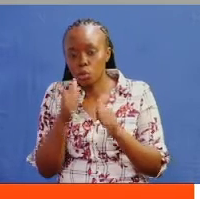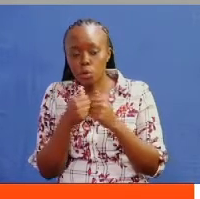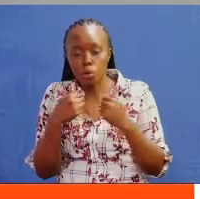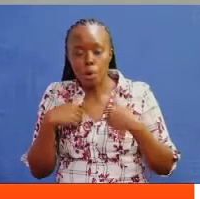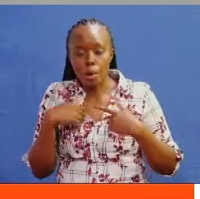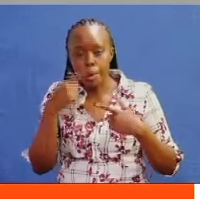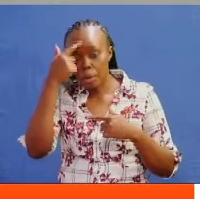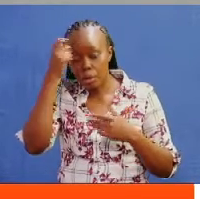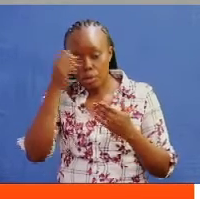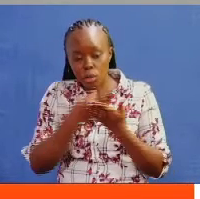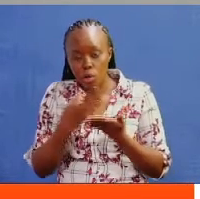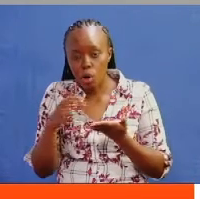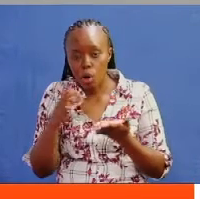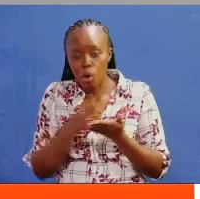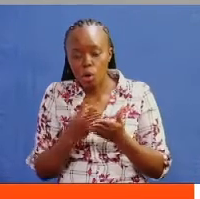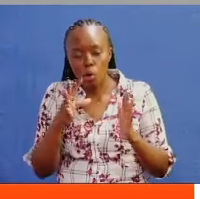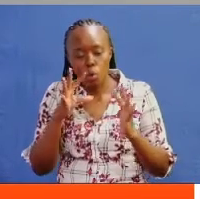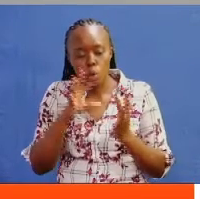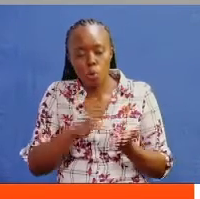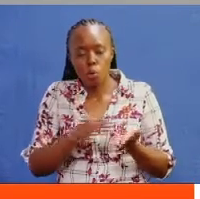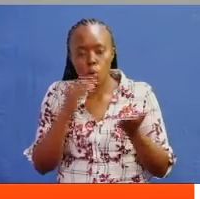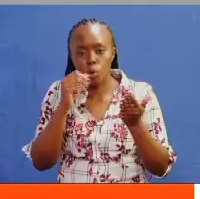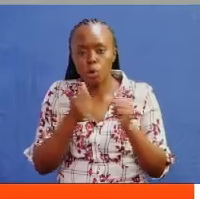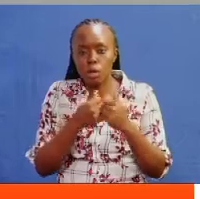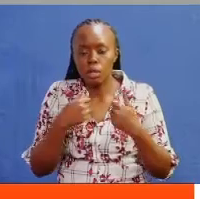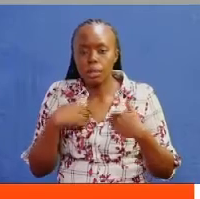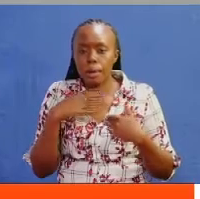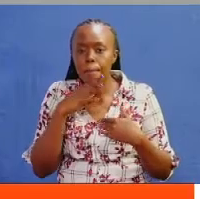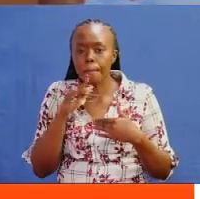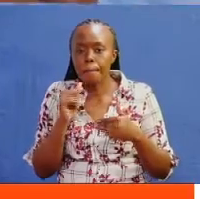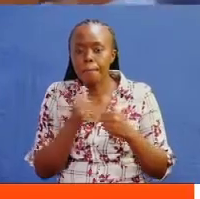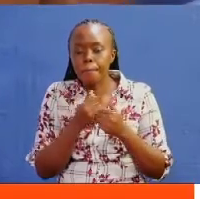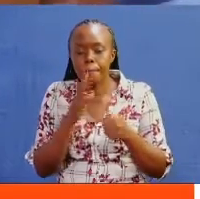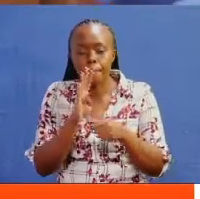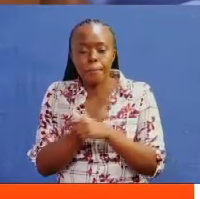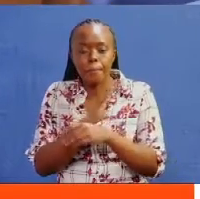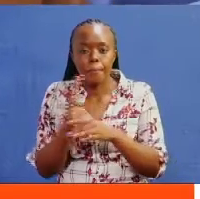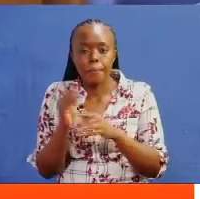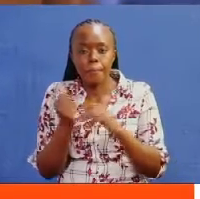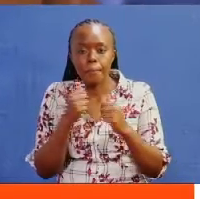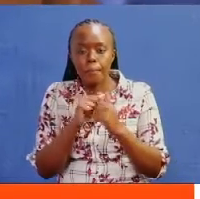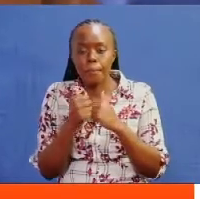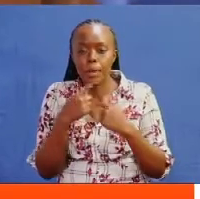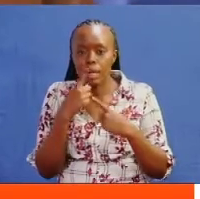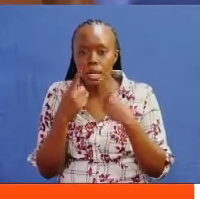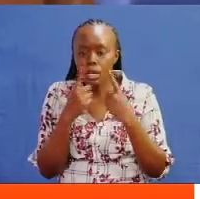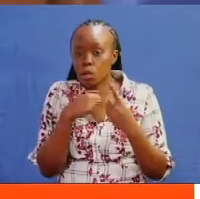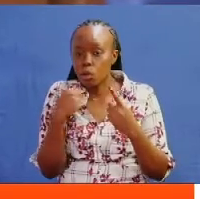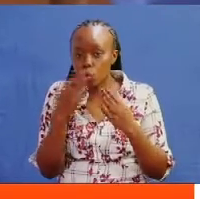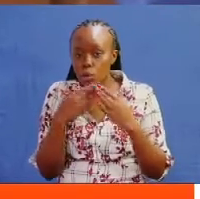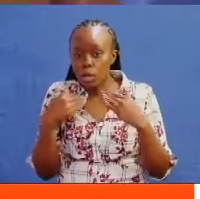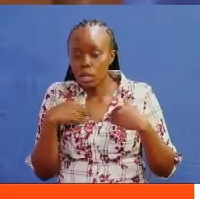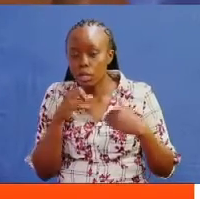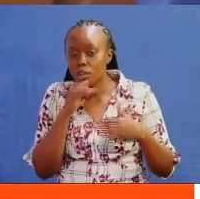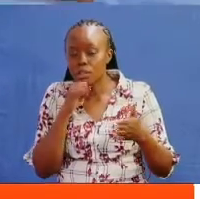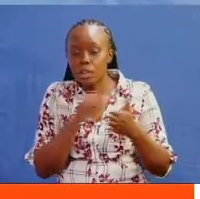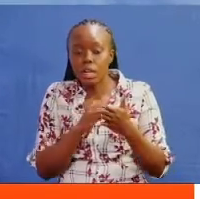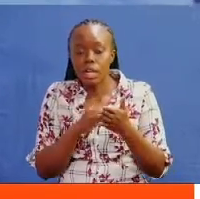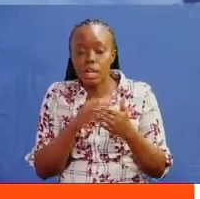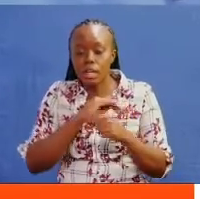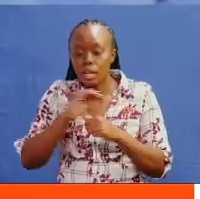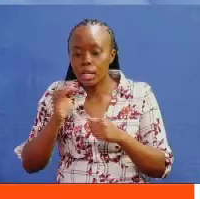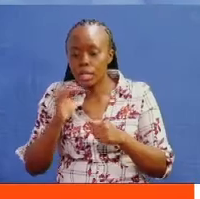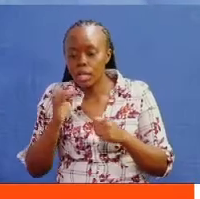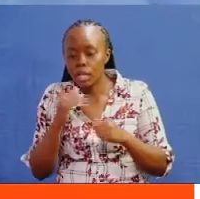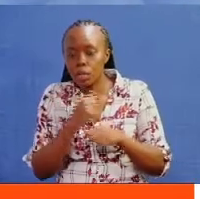due to a spike in infections being criticized by virologist Dr. Shemuteri, who claims it is